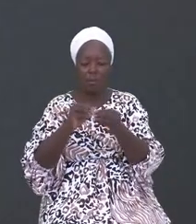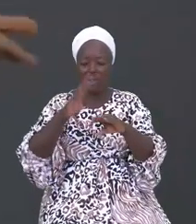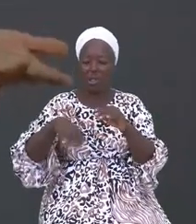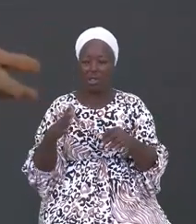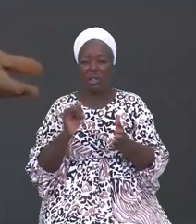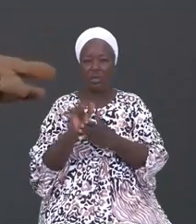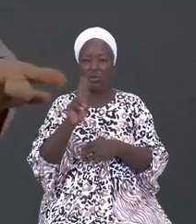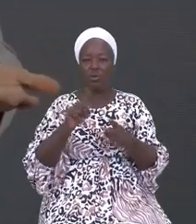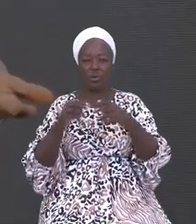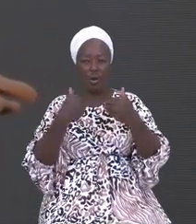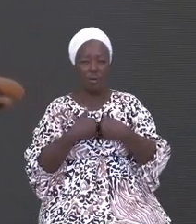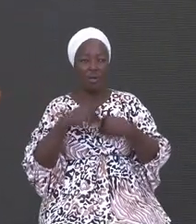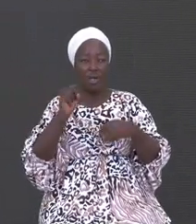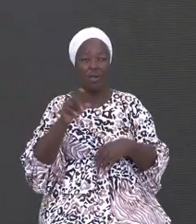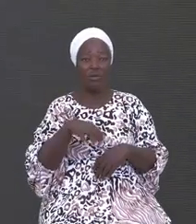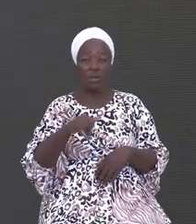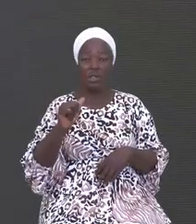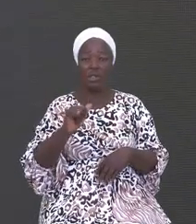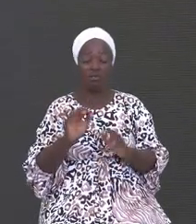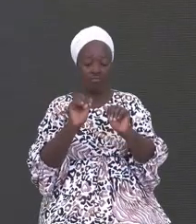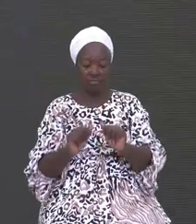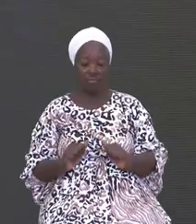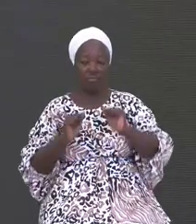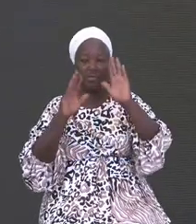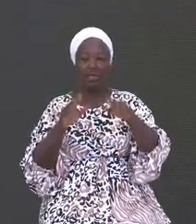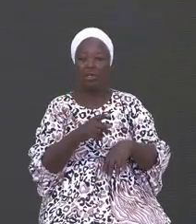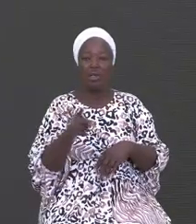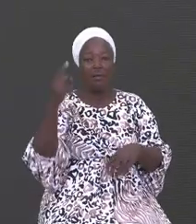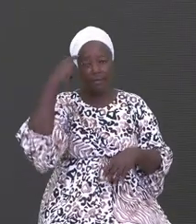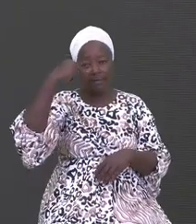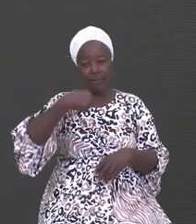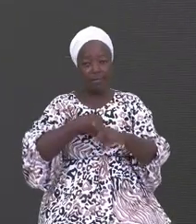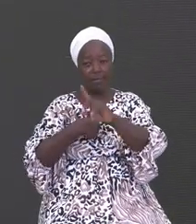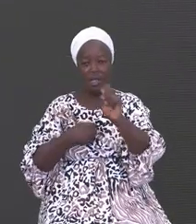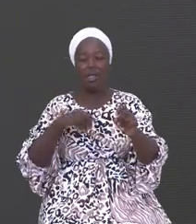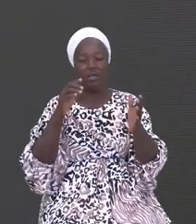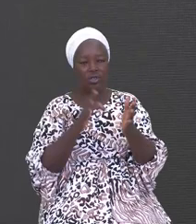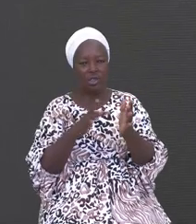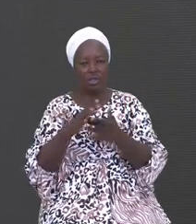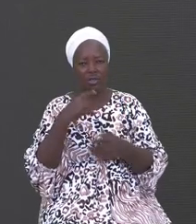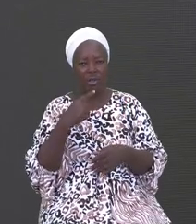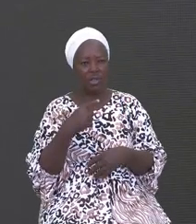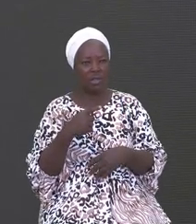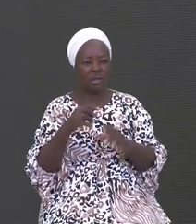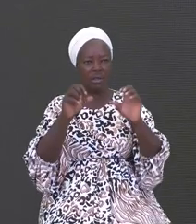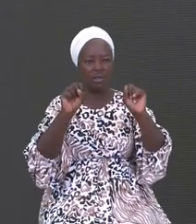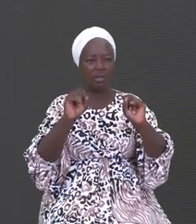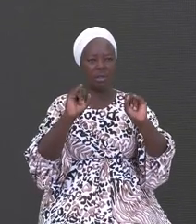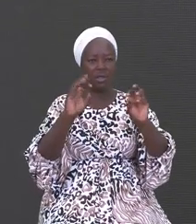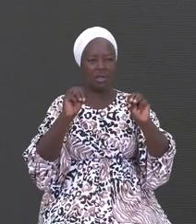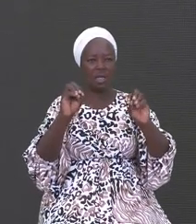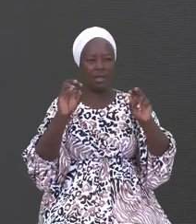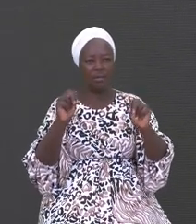have? And can you still give them up for me? Jesus said, Simon Peter, son